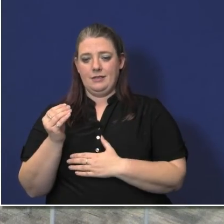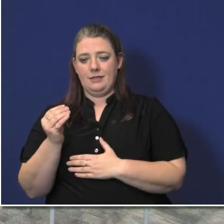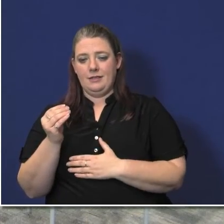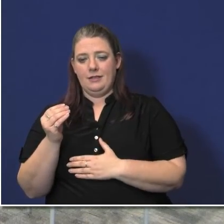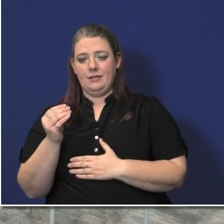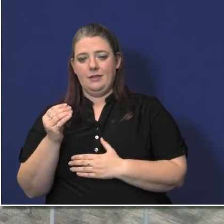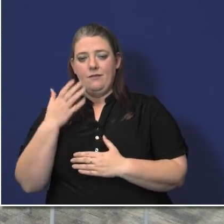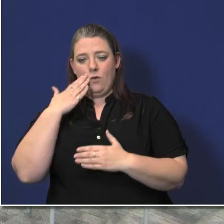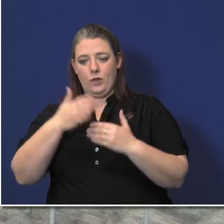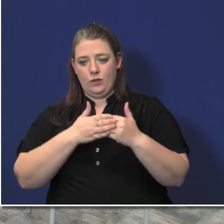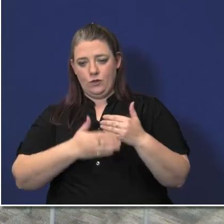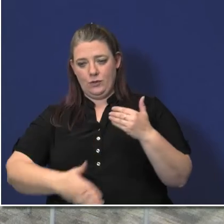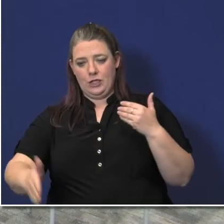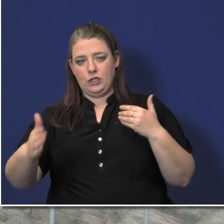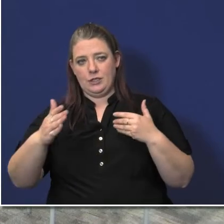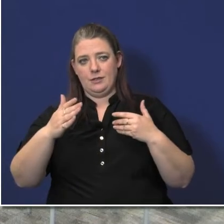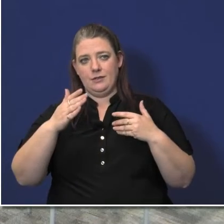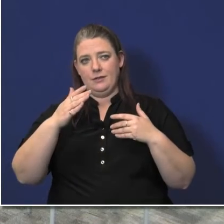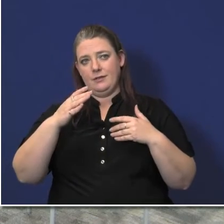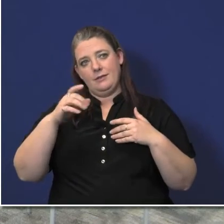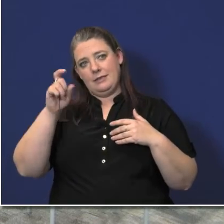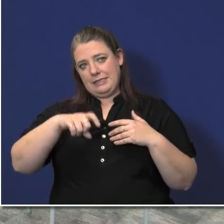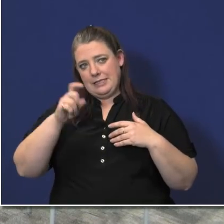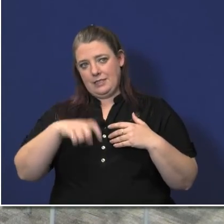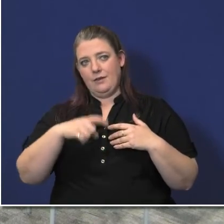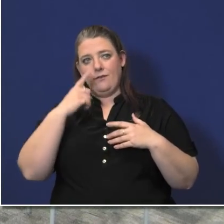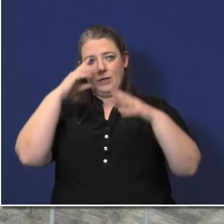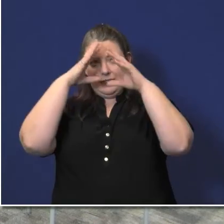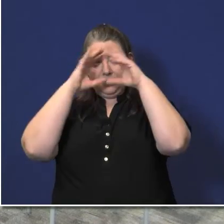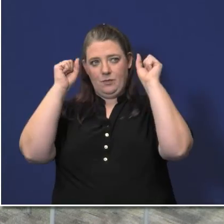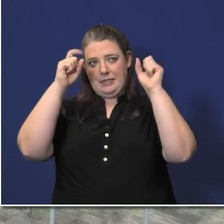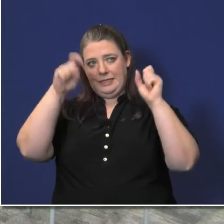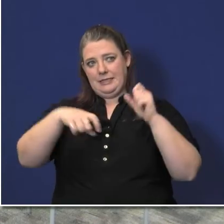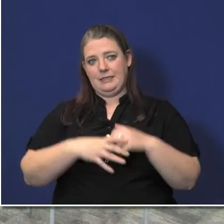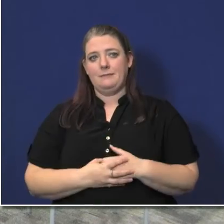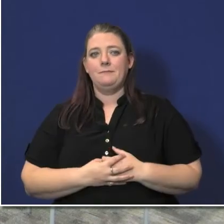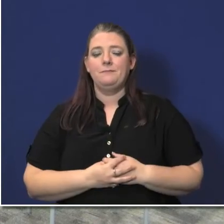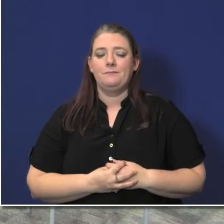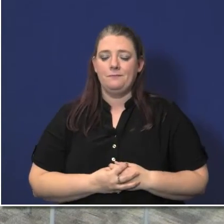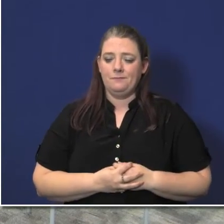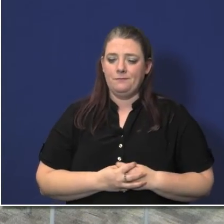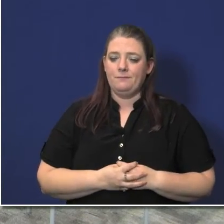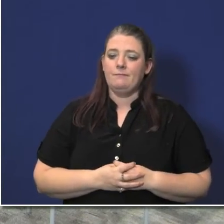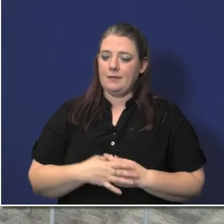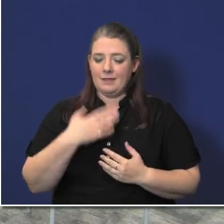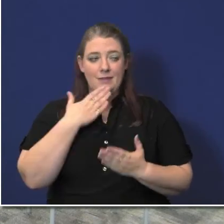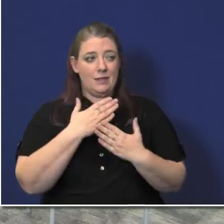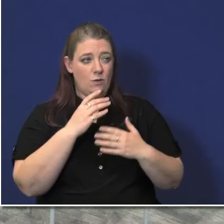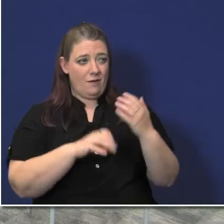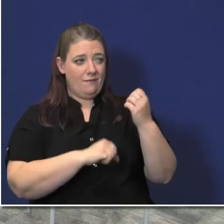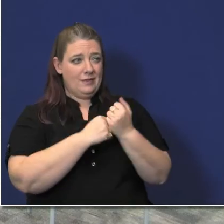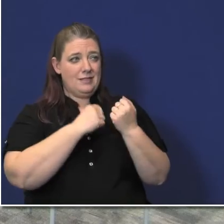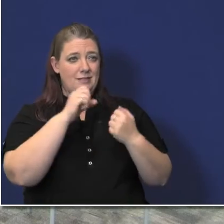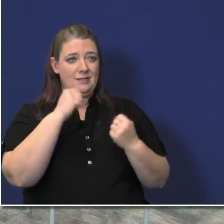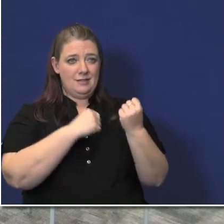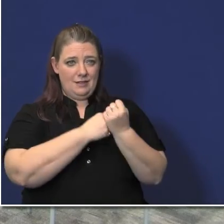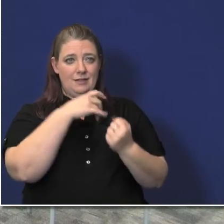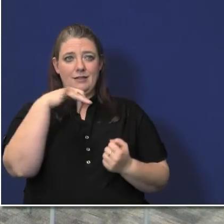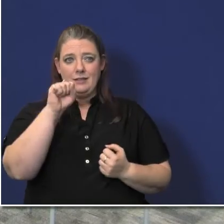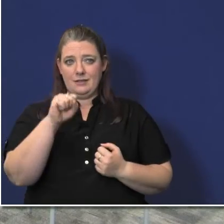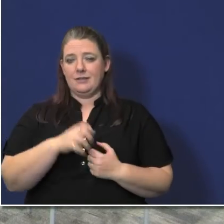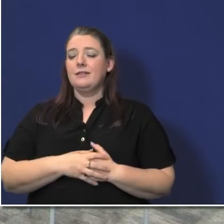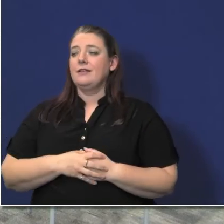the duration determined necessary in the superintendent's discretion. Thank you, Dr. Ogletree. Do I have a second? I second the motion. Thank you,